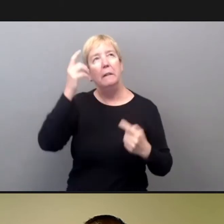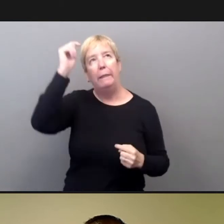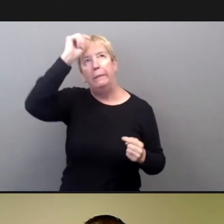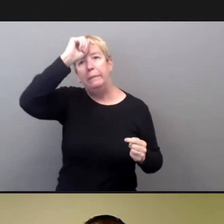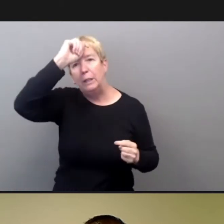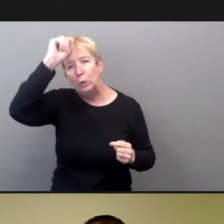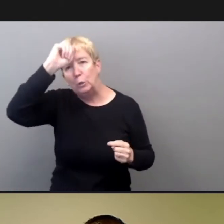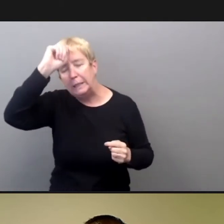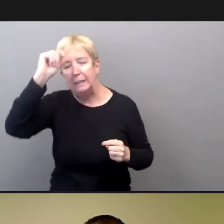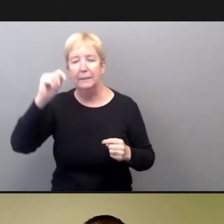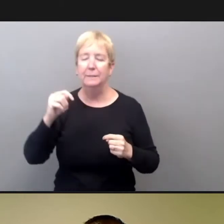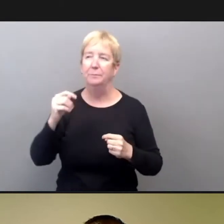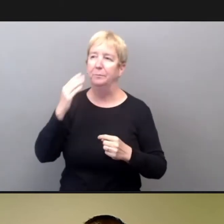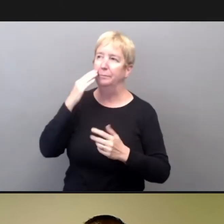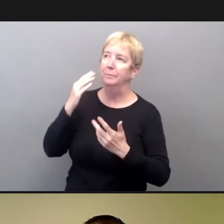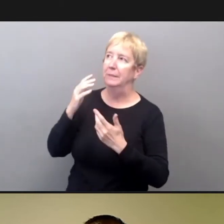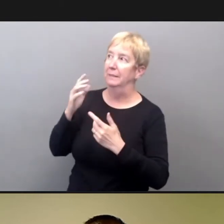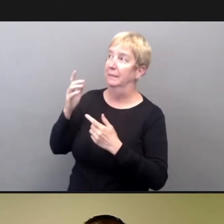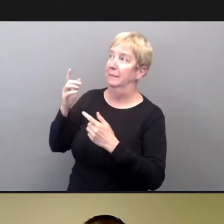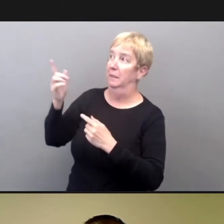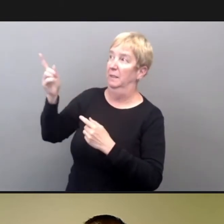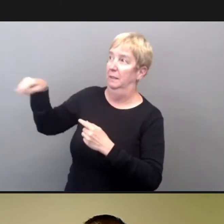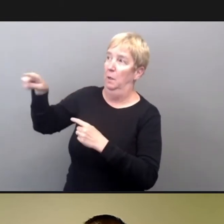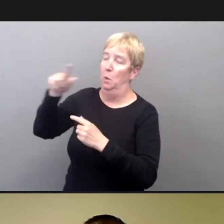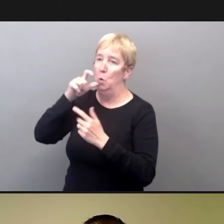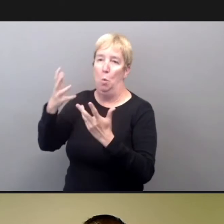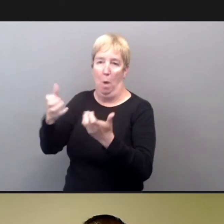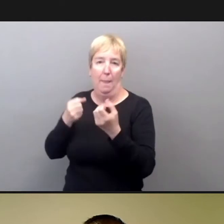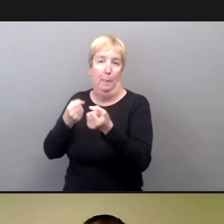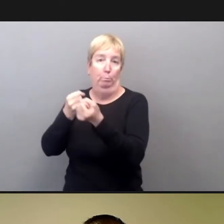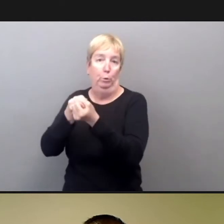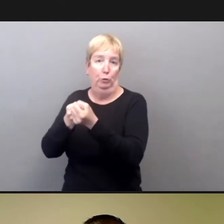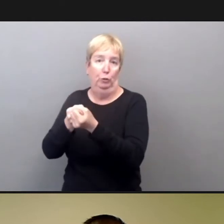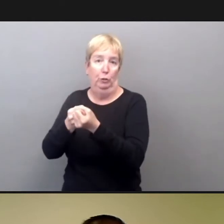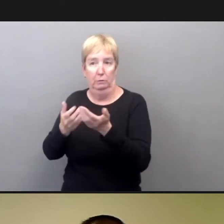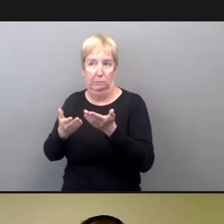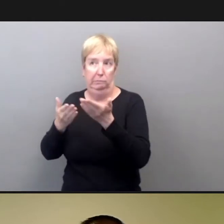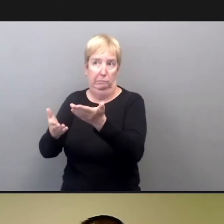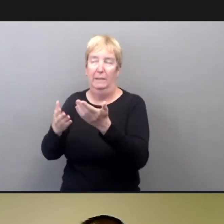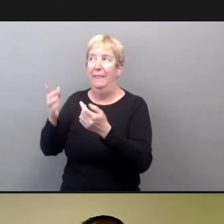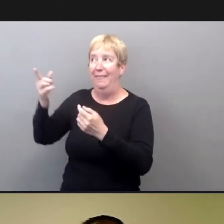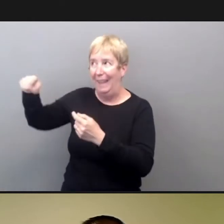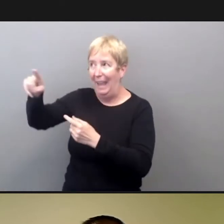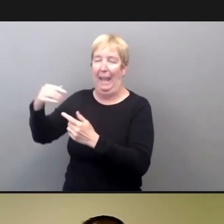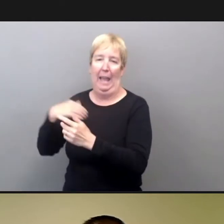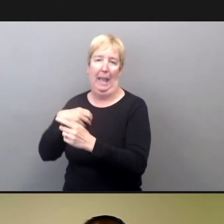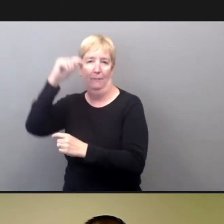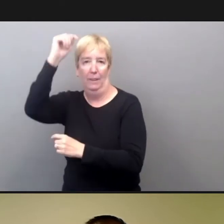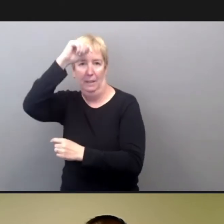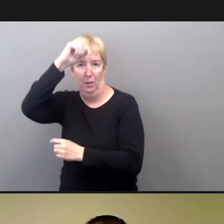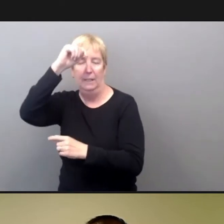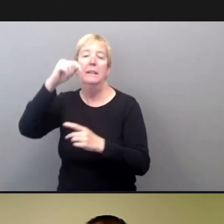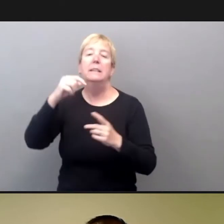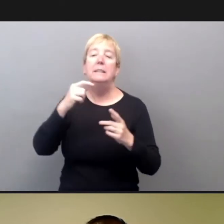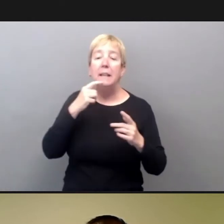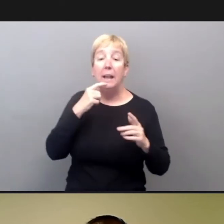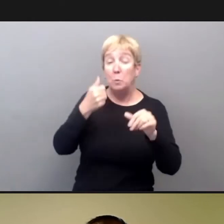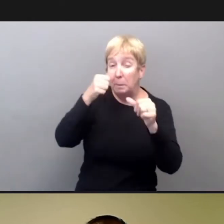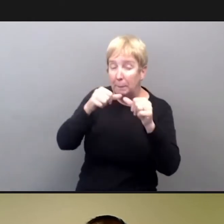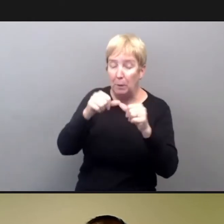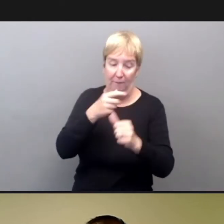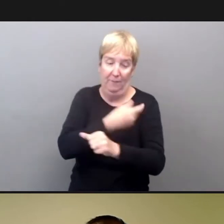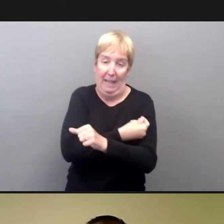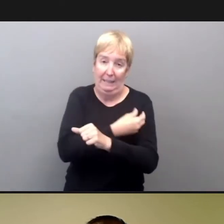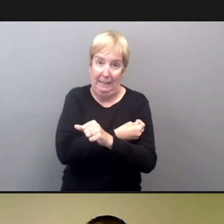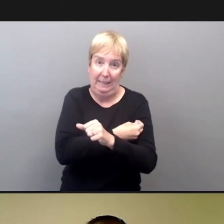booster recommendations are based on. And that is that the vaccine efficacy may decline a little bit over time,